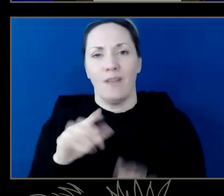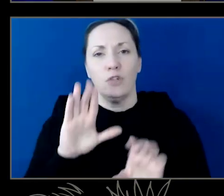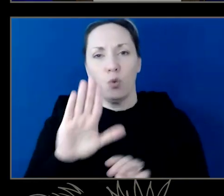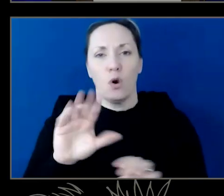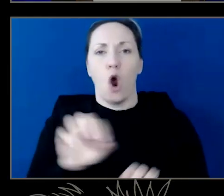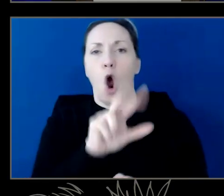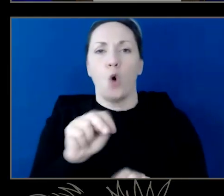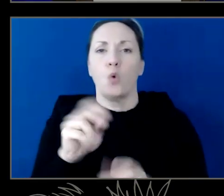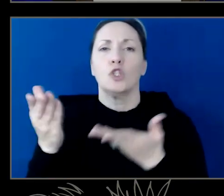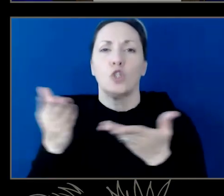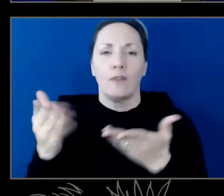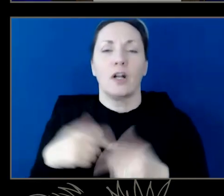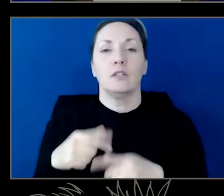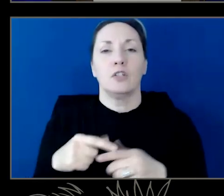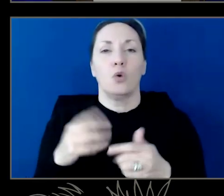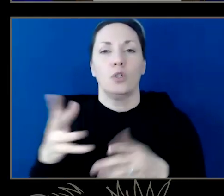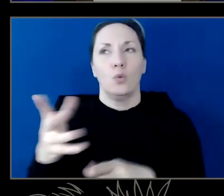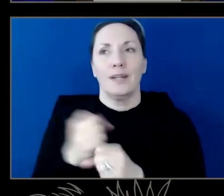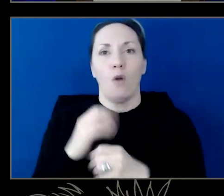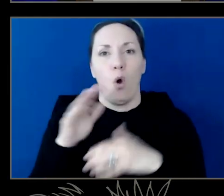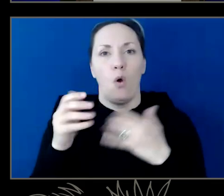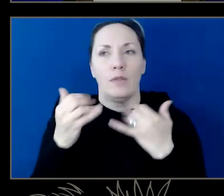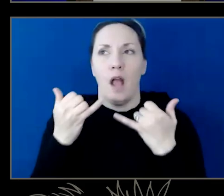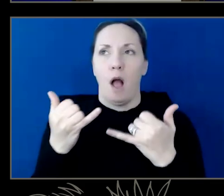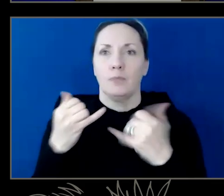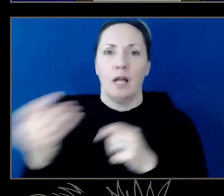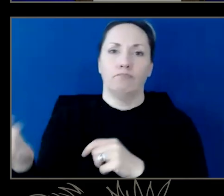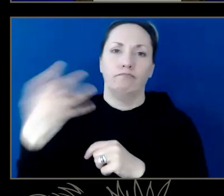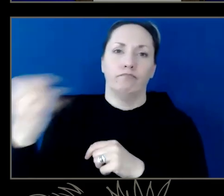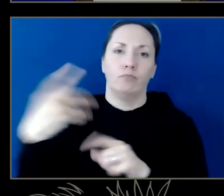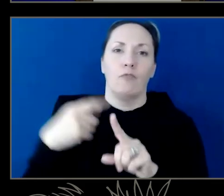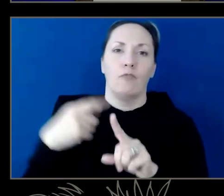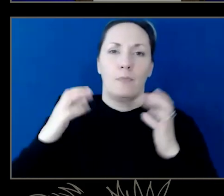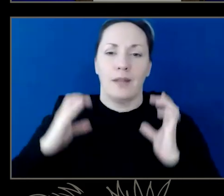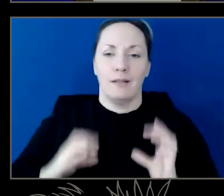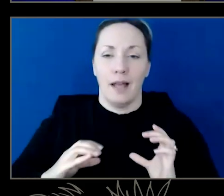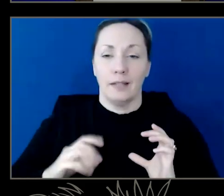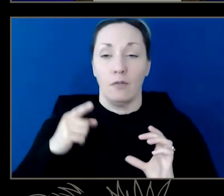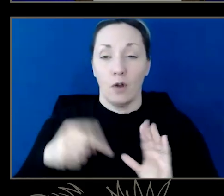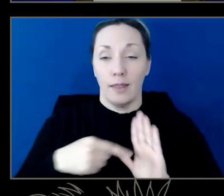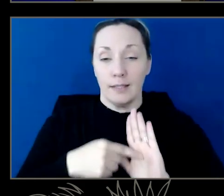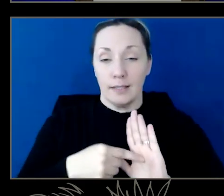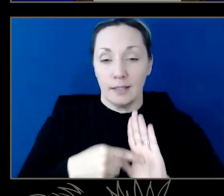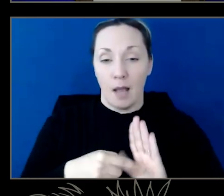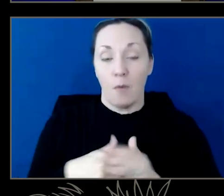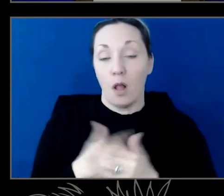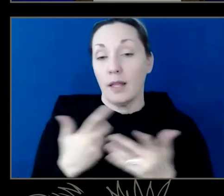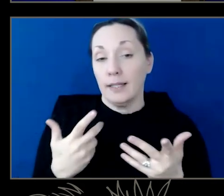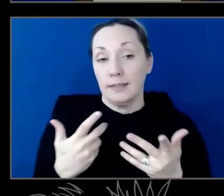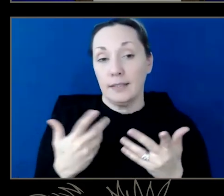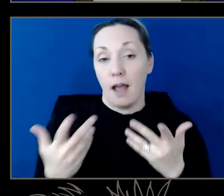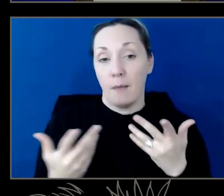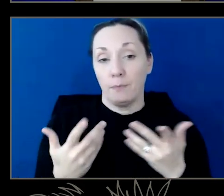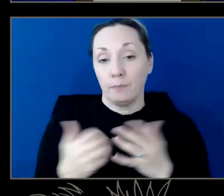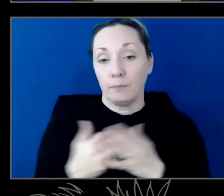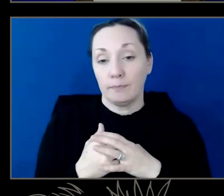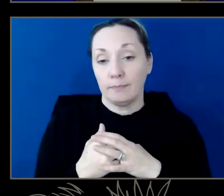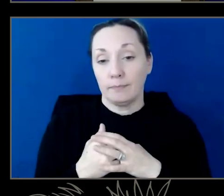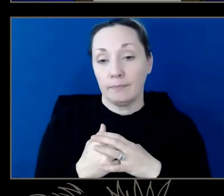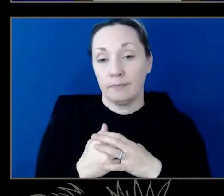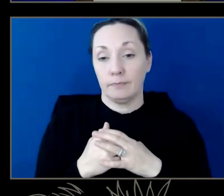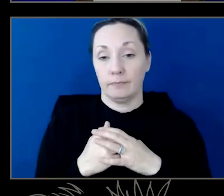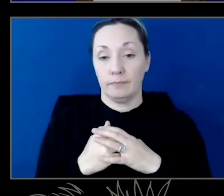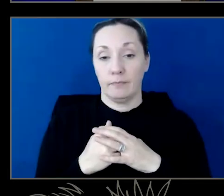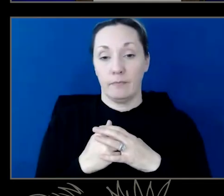receiving all of the updates from the clients. And in this case, for example, it's like a chat